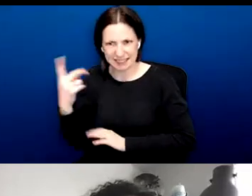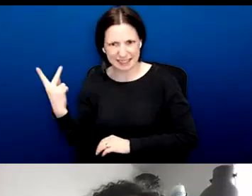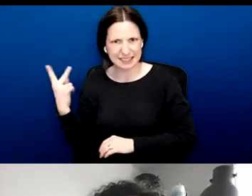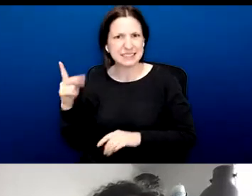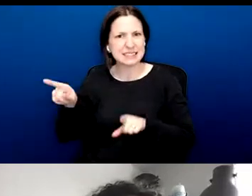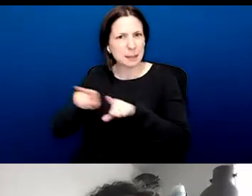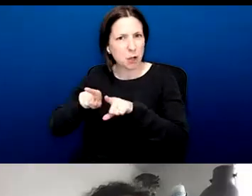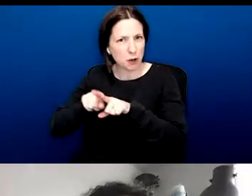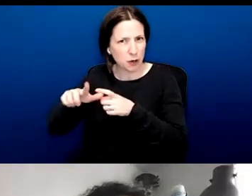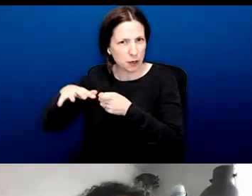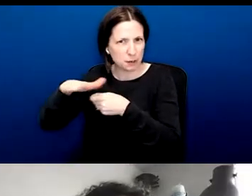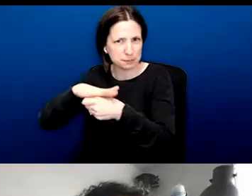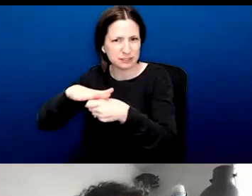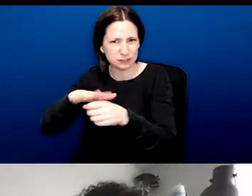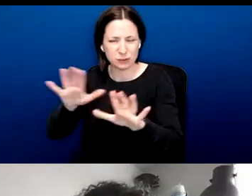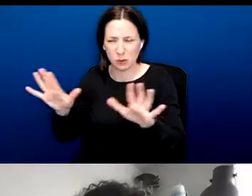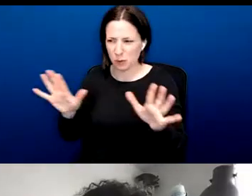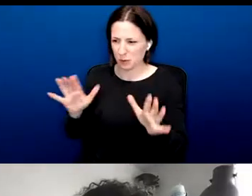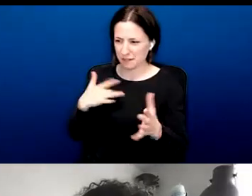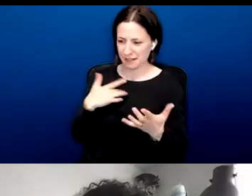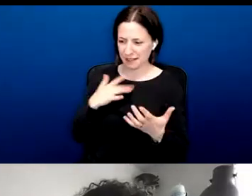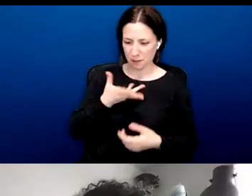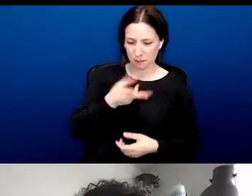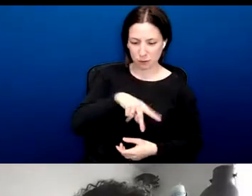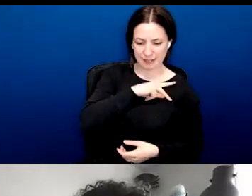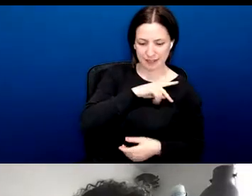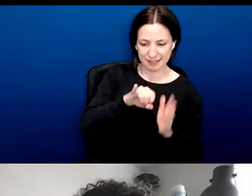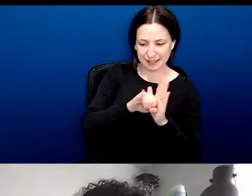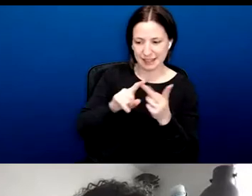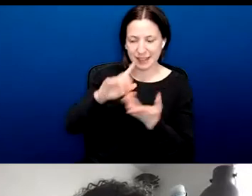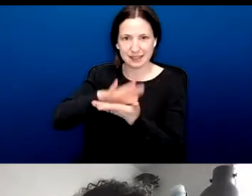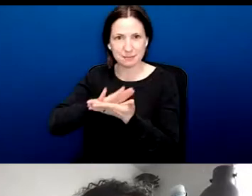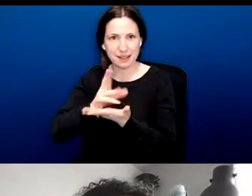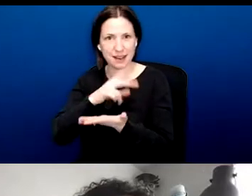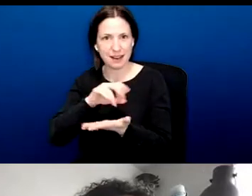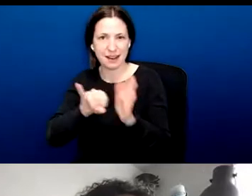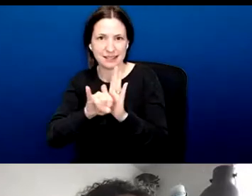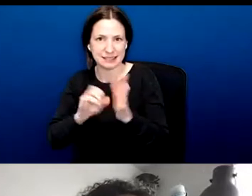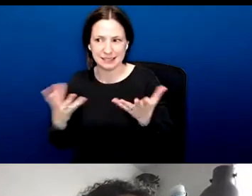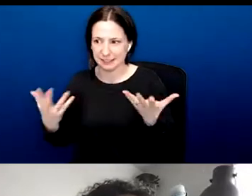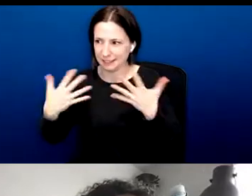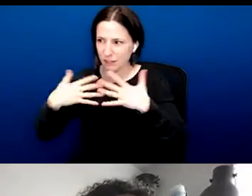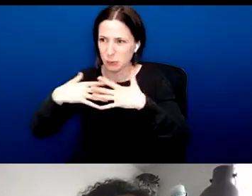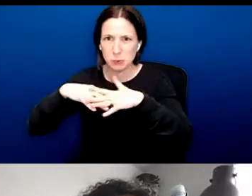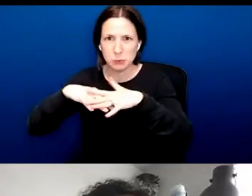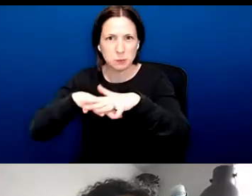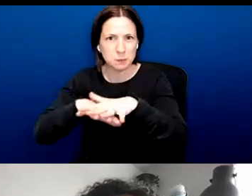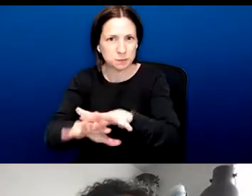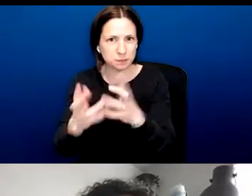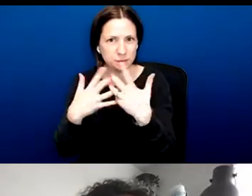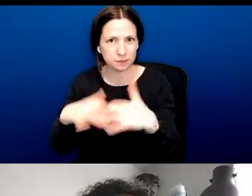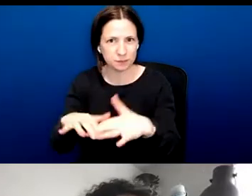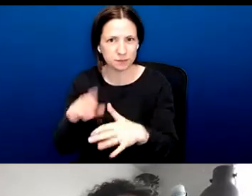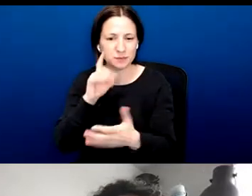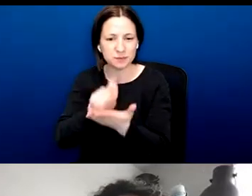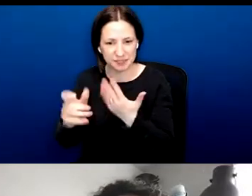our personal identities and our academic identities and everything we write anyways. Just thinking